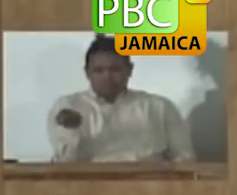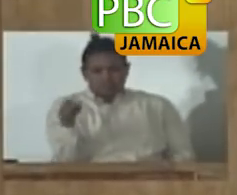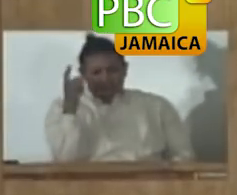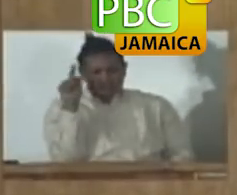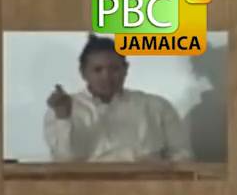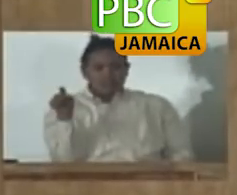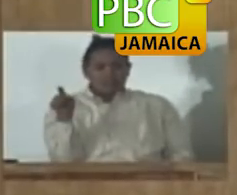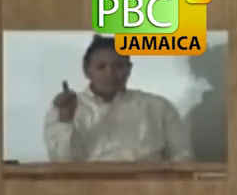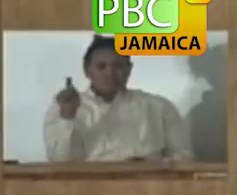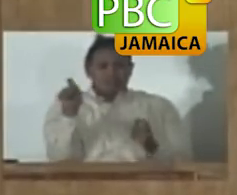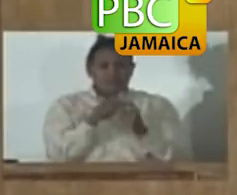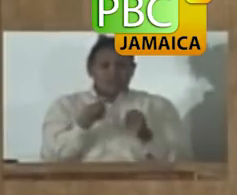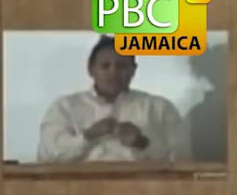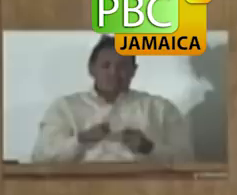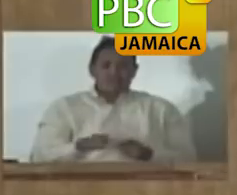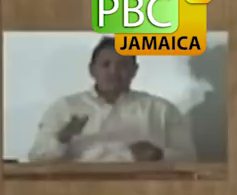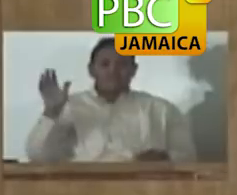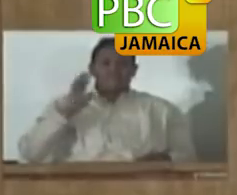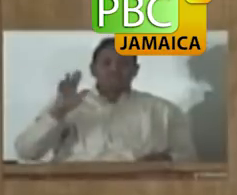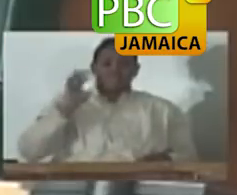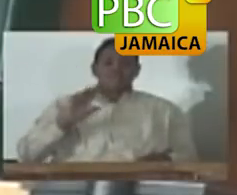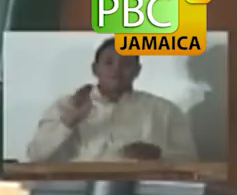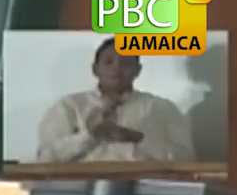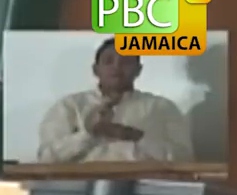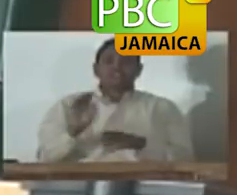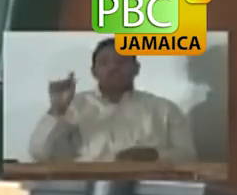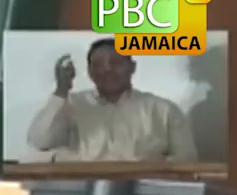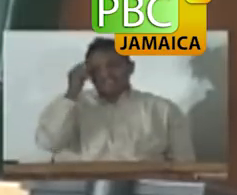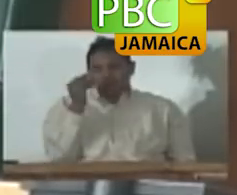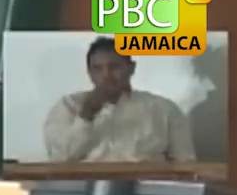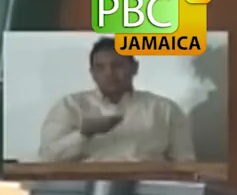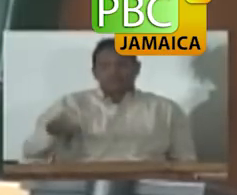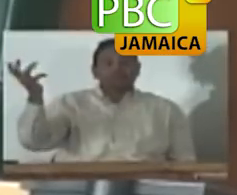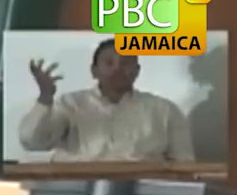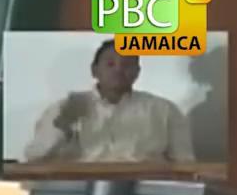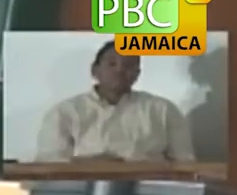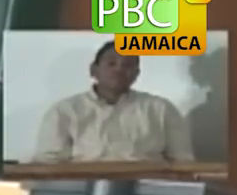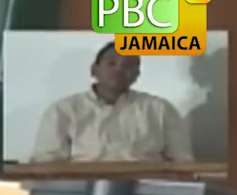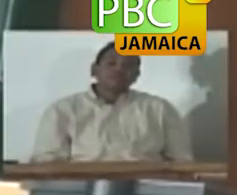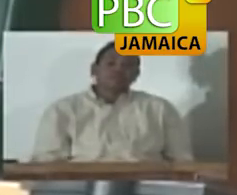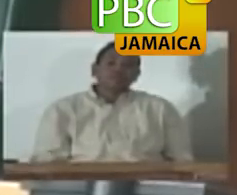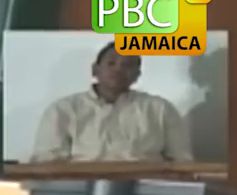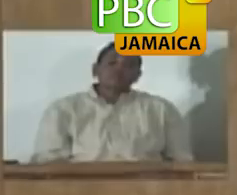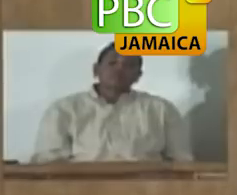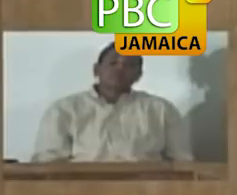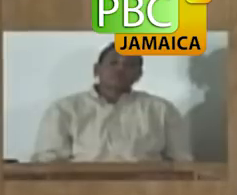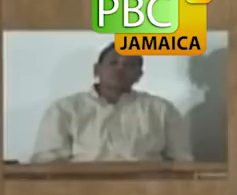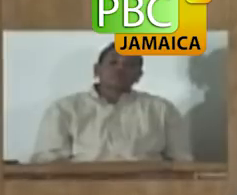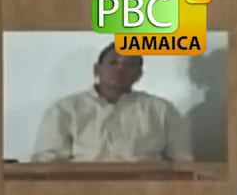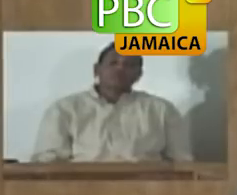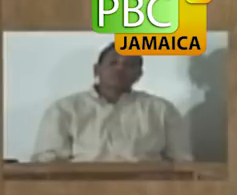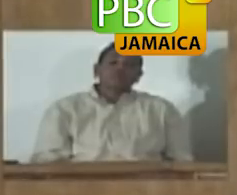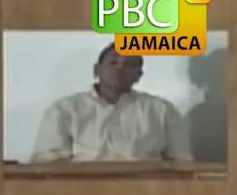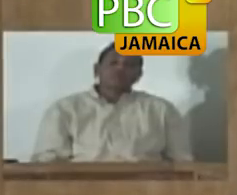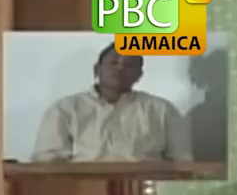a particular former minister of government. Mr. President, the public